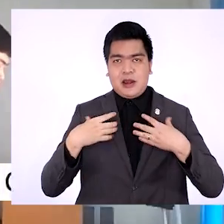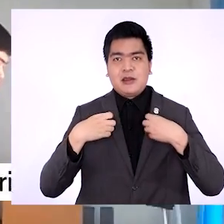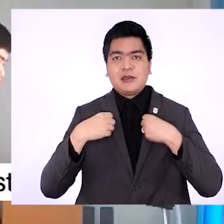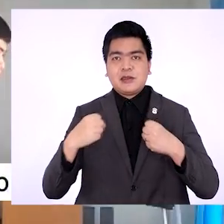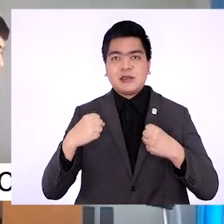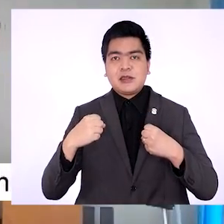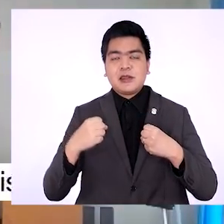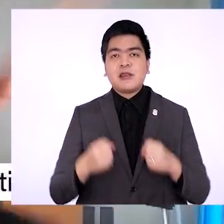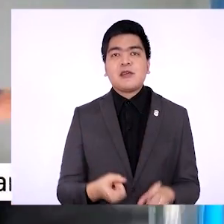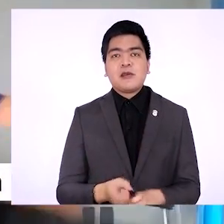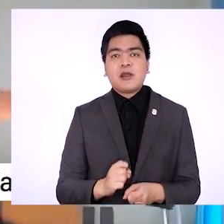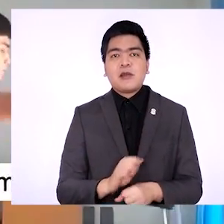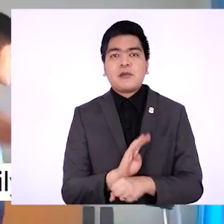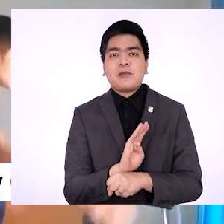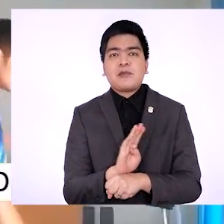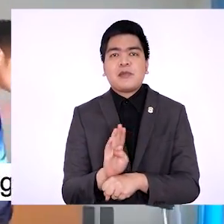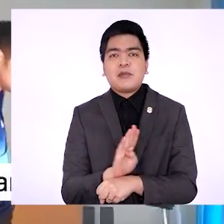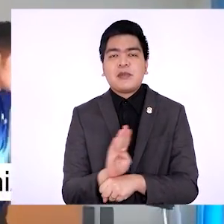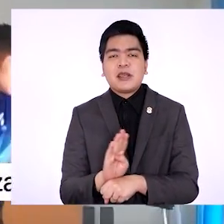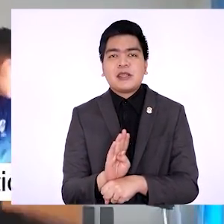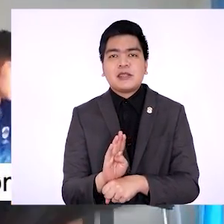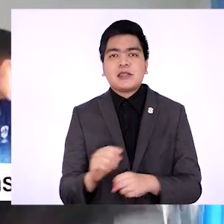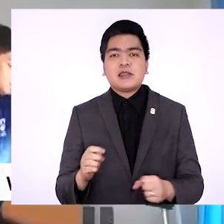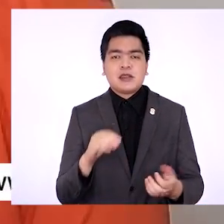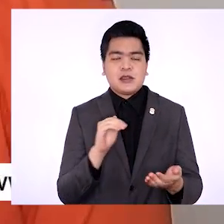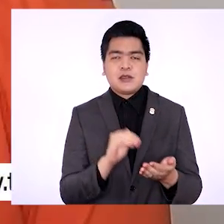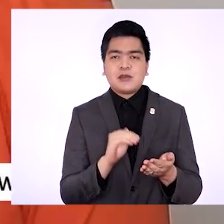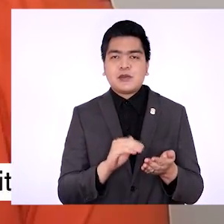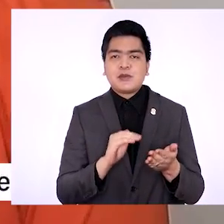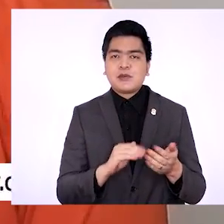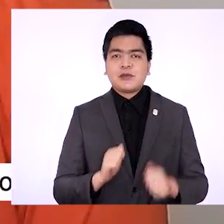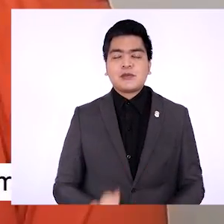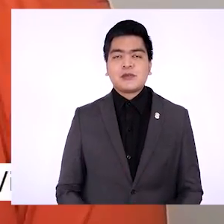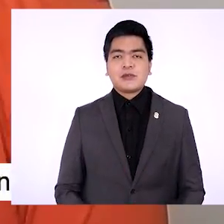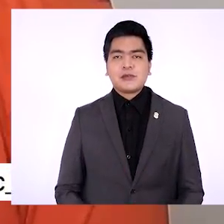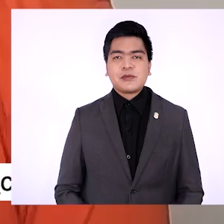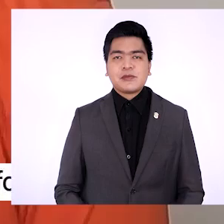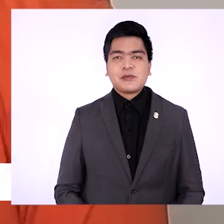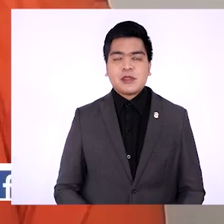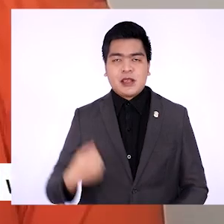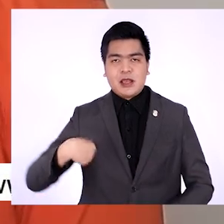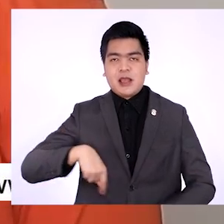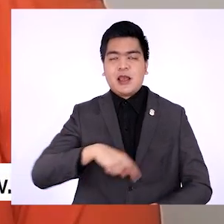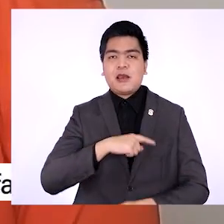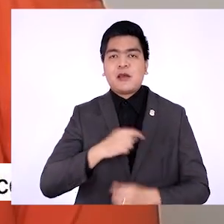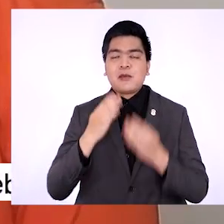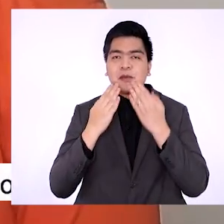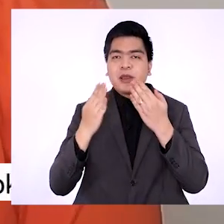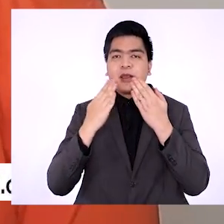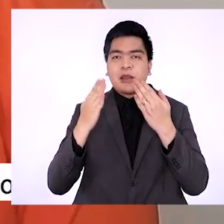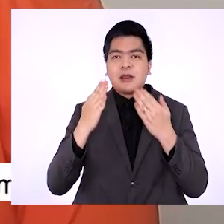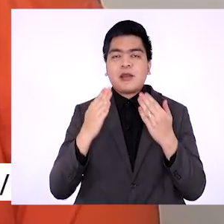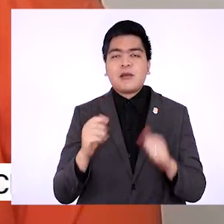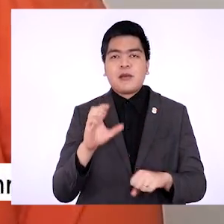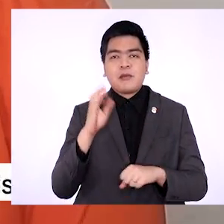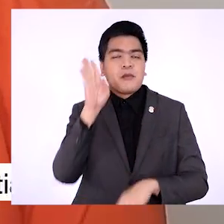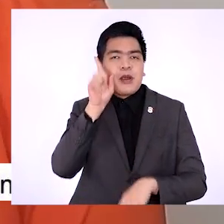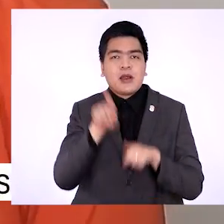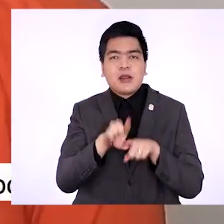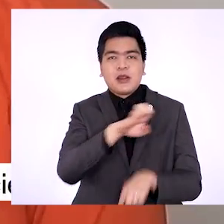busy schoolworks. We would like to thank Brother Eduardo V. Manalo for allowing us to have this activity.